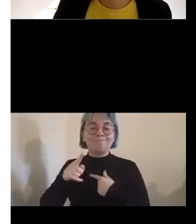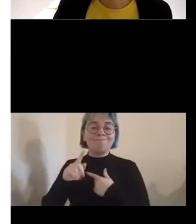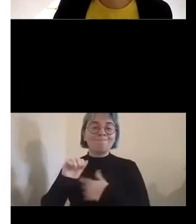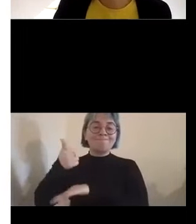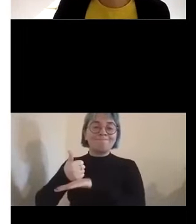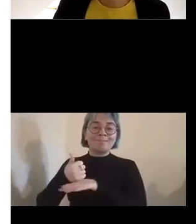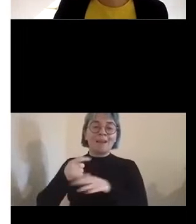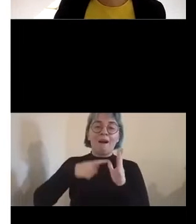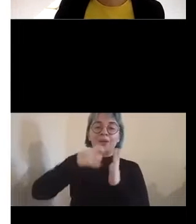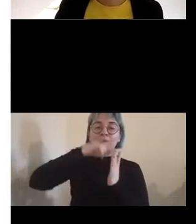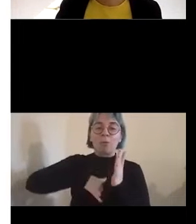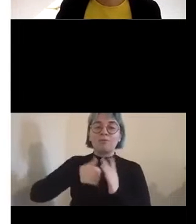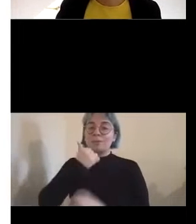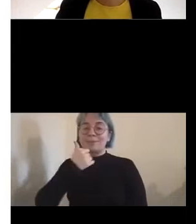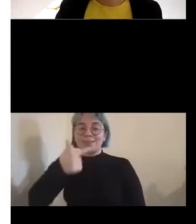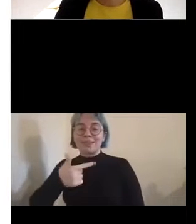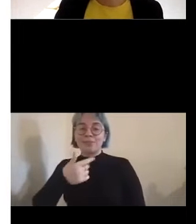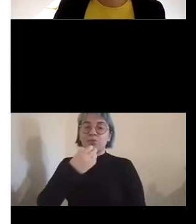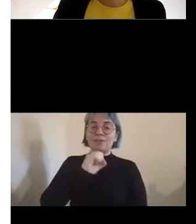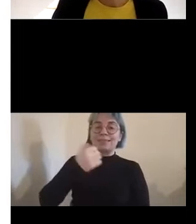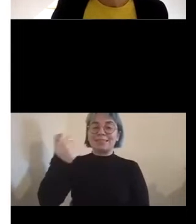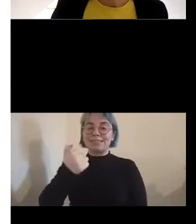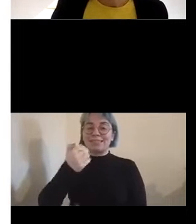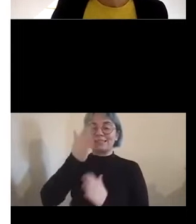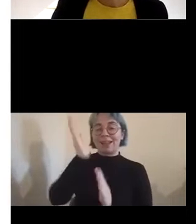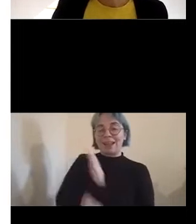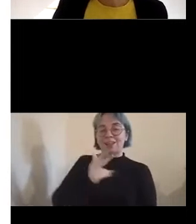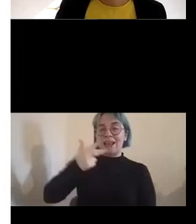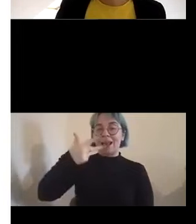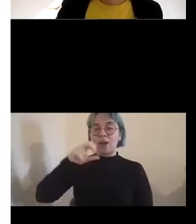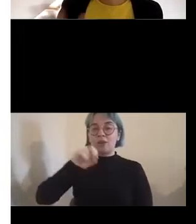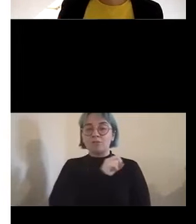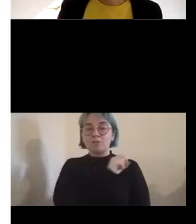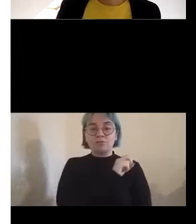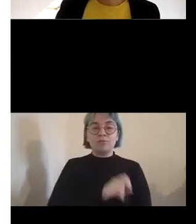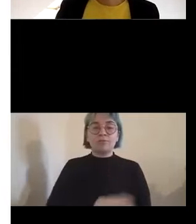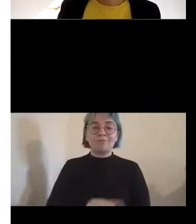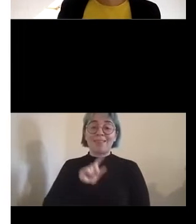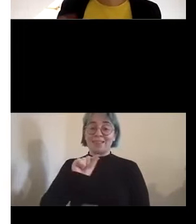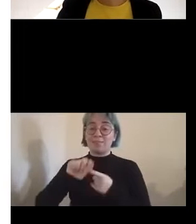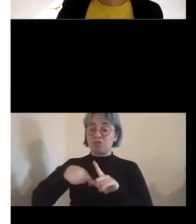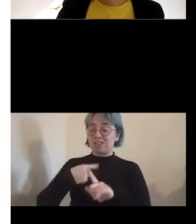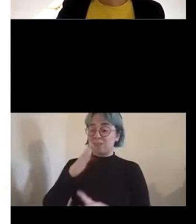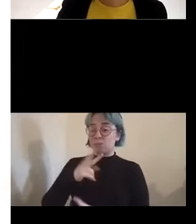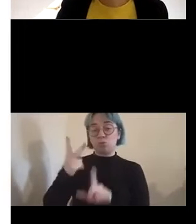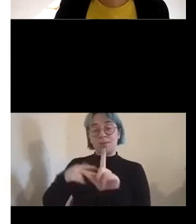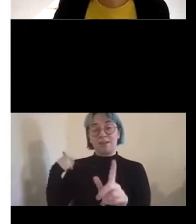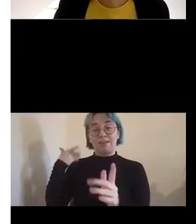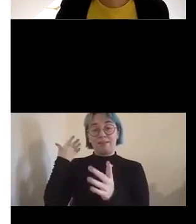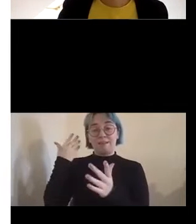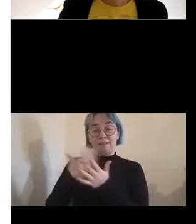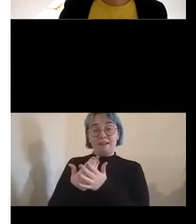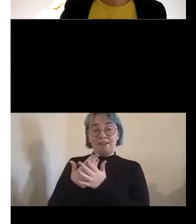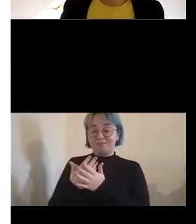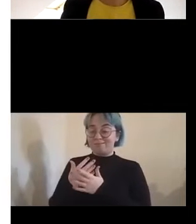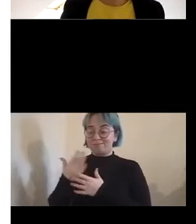of the Directive 2016/800. And within this project for the last 2 years, we've done a baseline study.